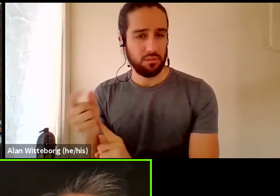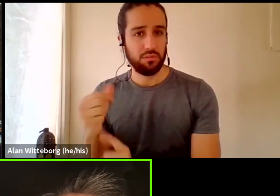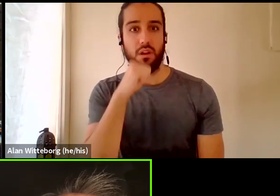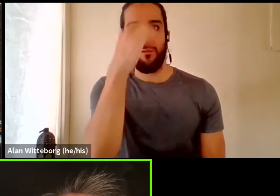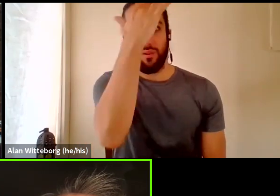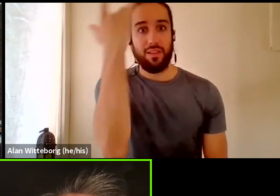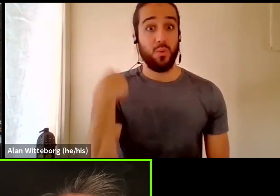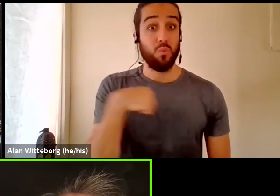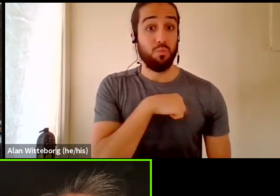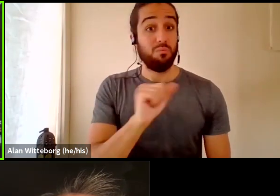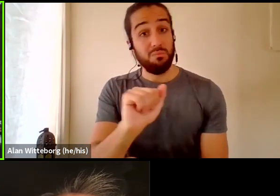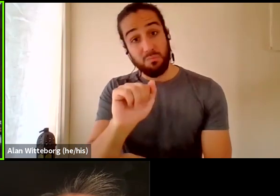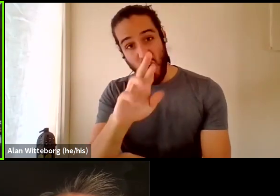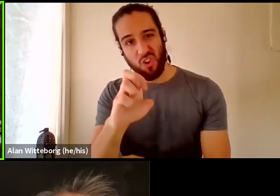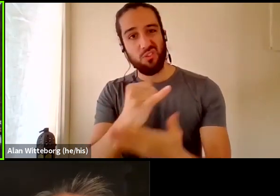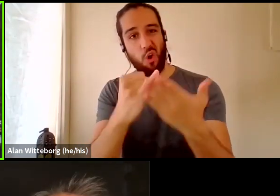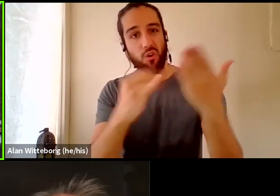artists.